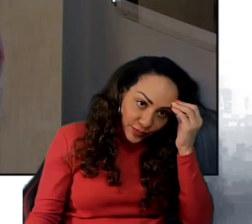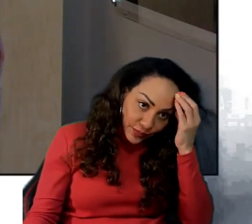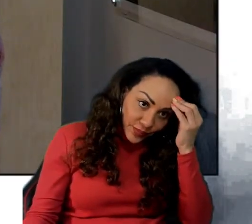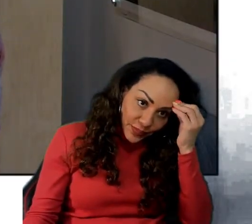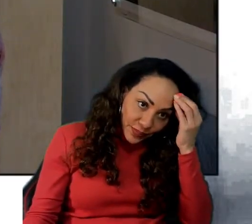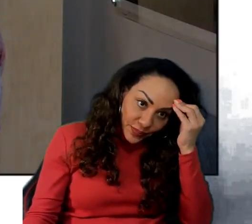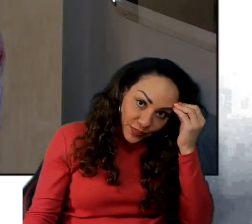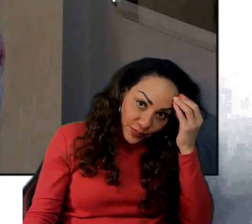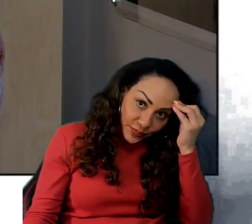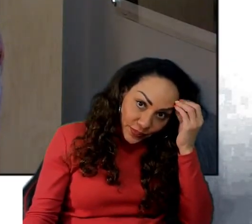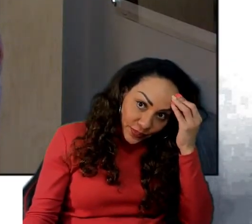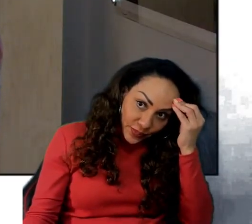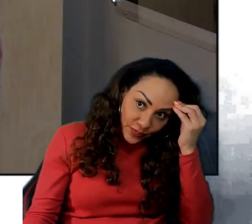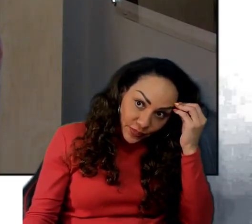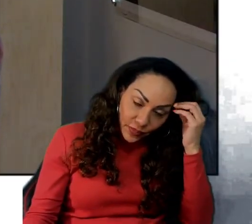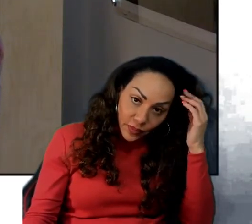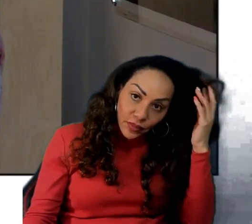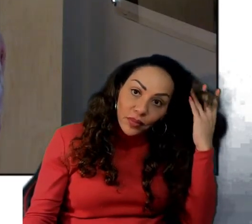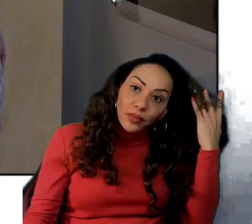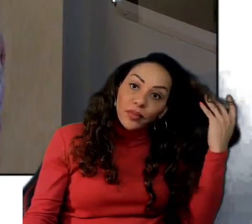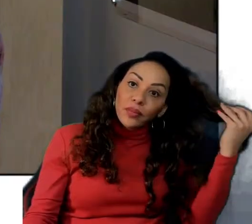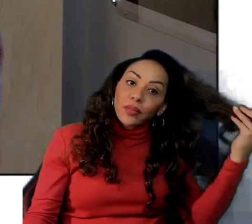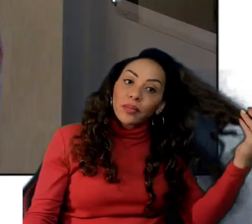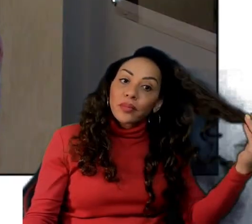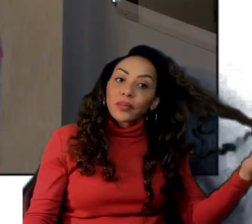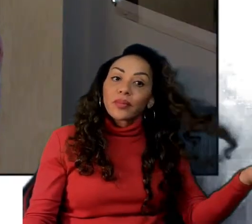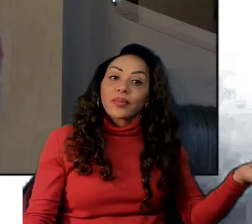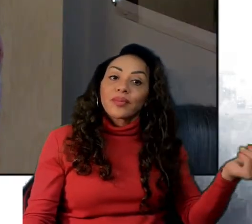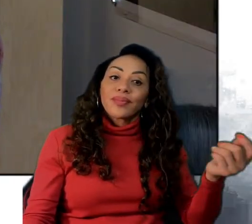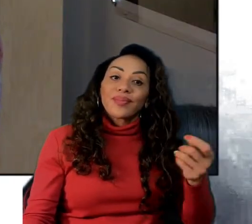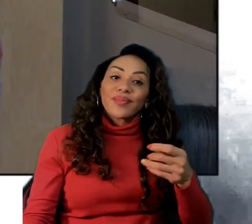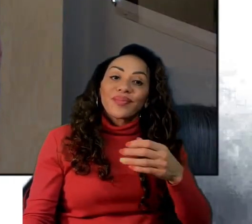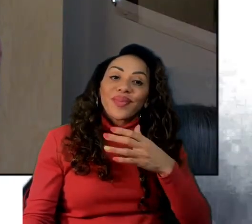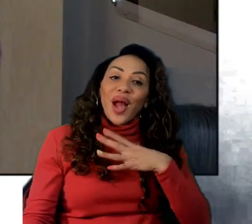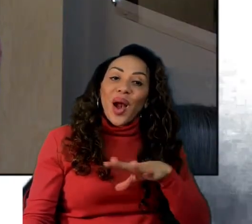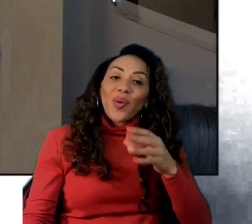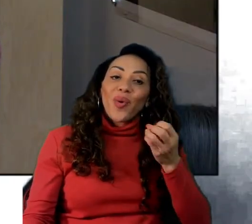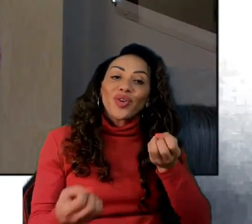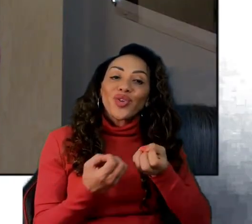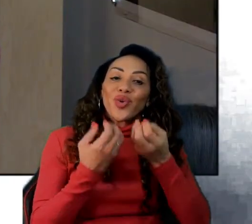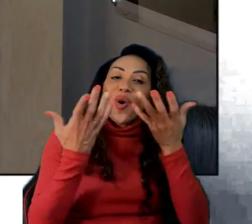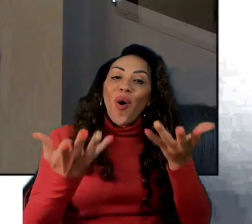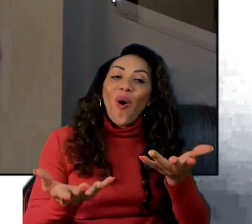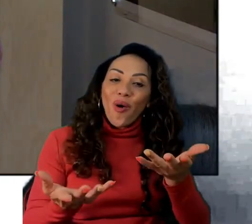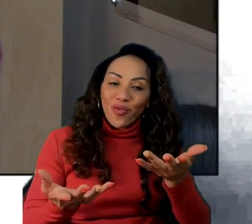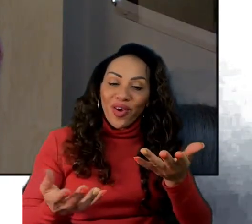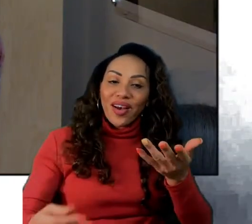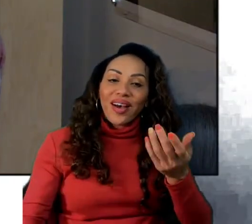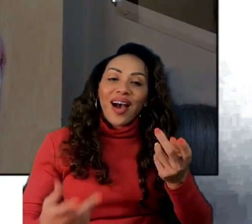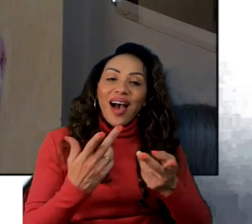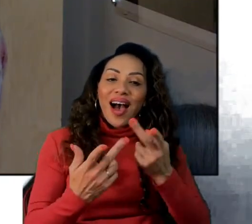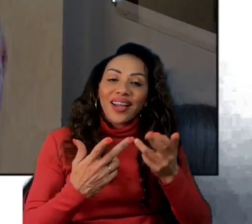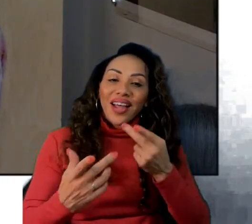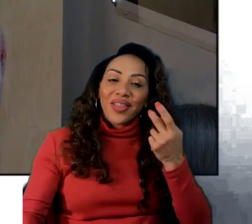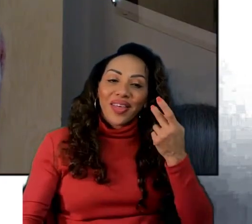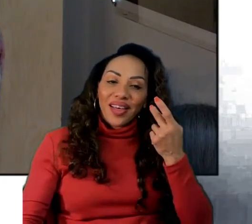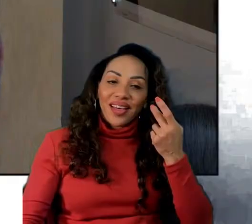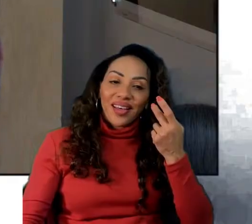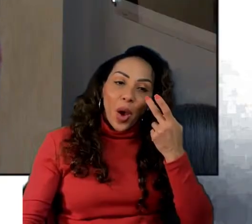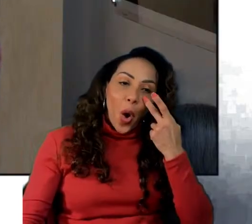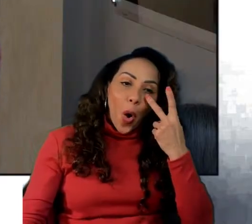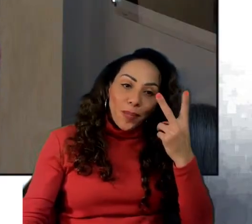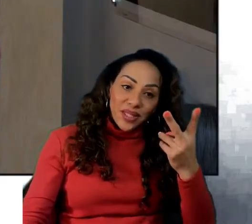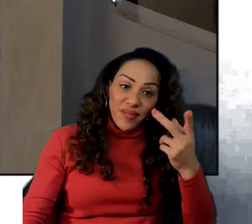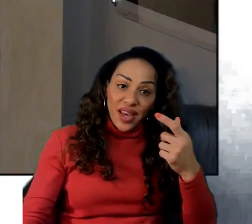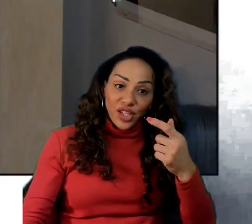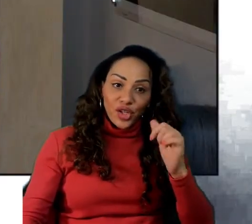can I offer another observation of your Sure. relationship to your livestock? I grew up on a farm. And to